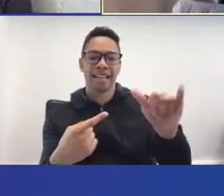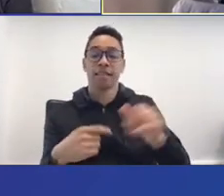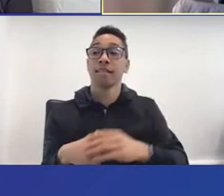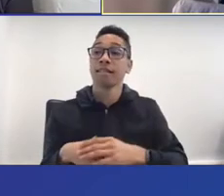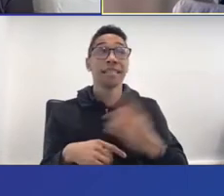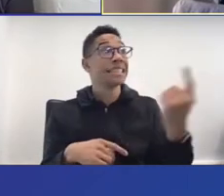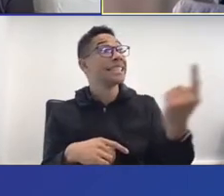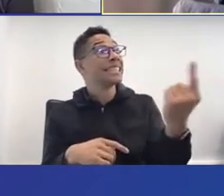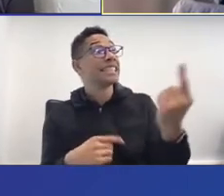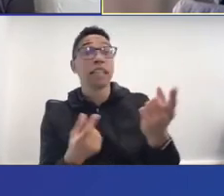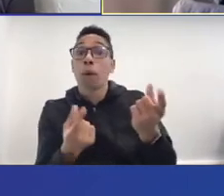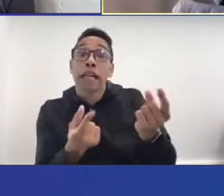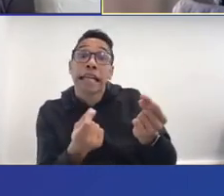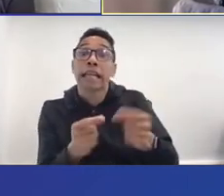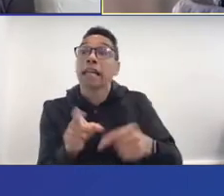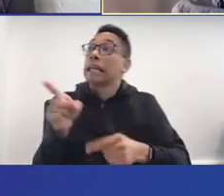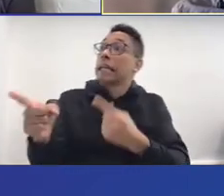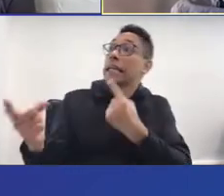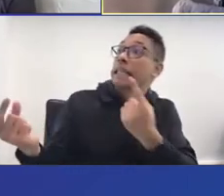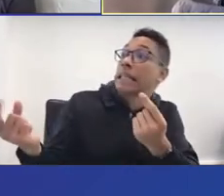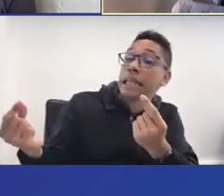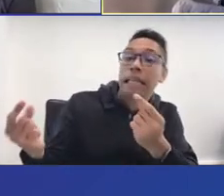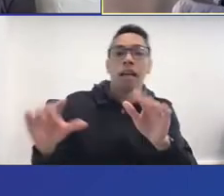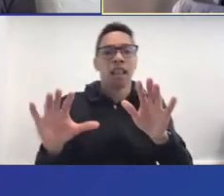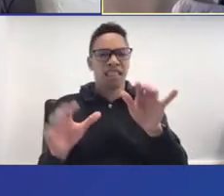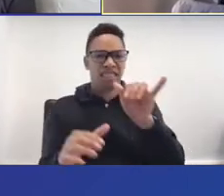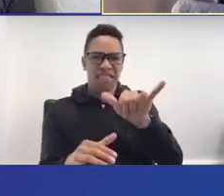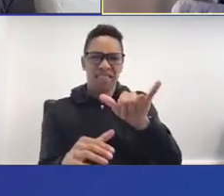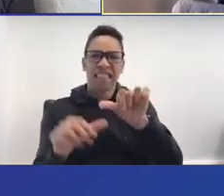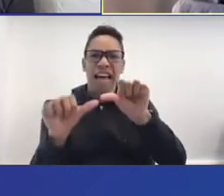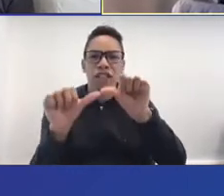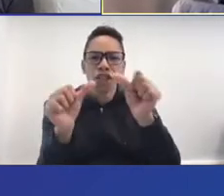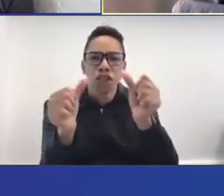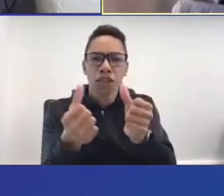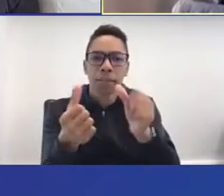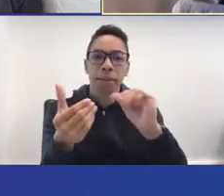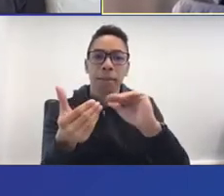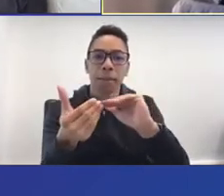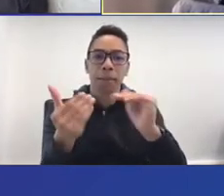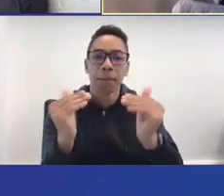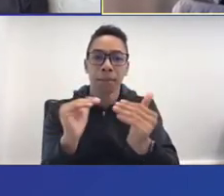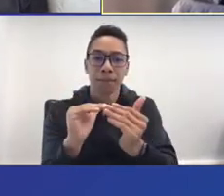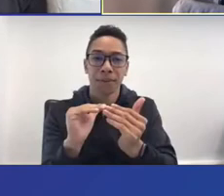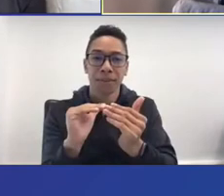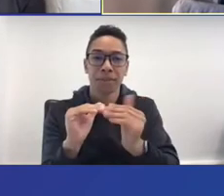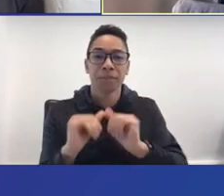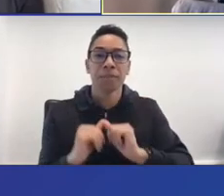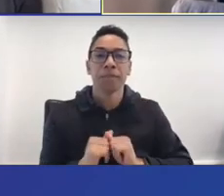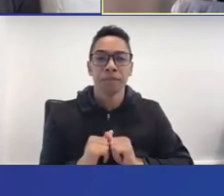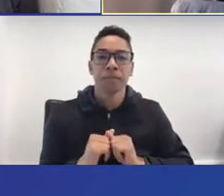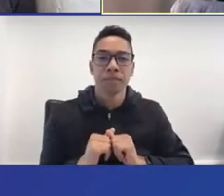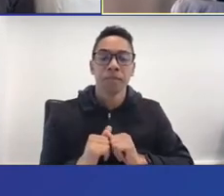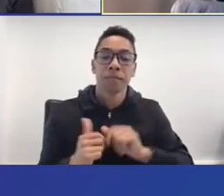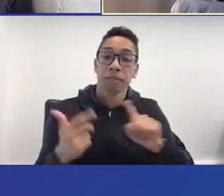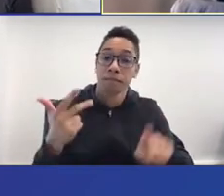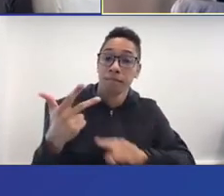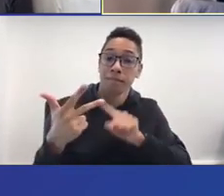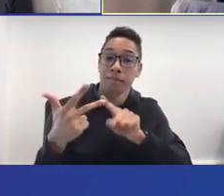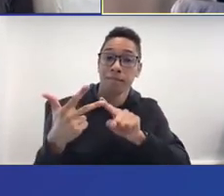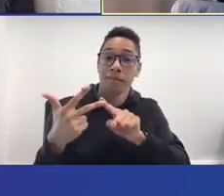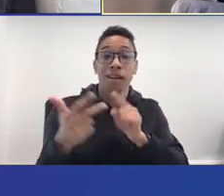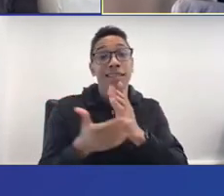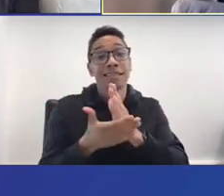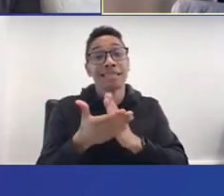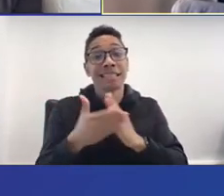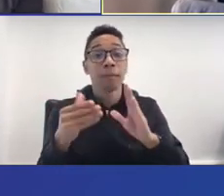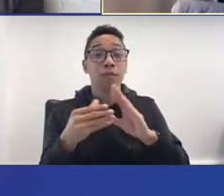that. And that's sort of like how we shape our community. Like, and then there are stories that you